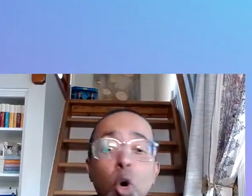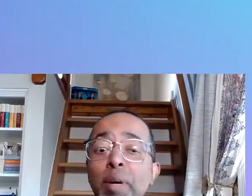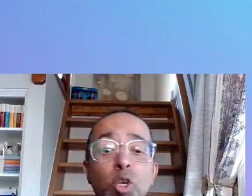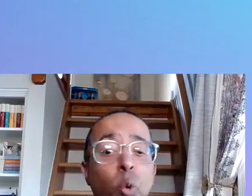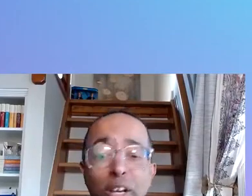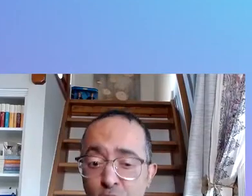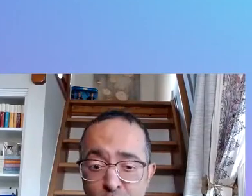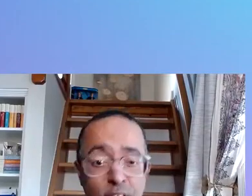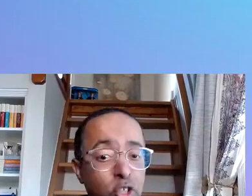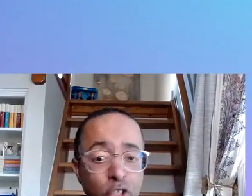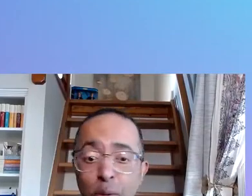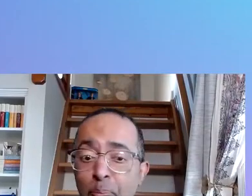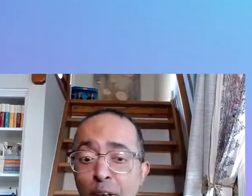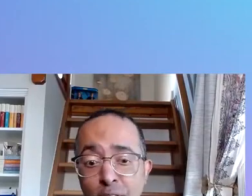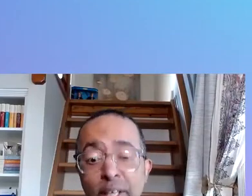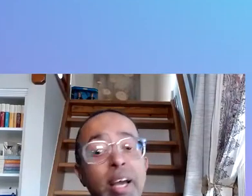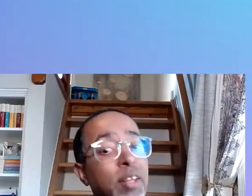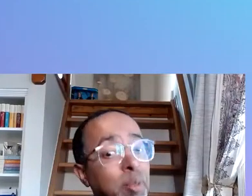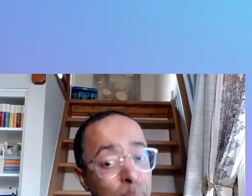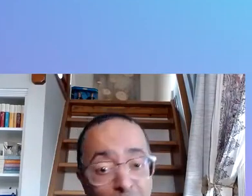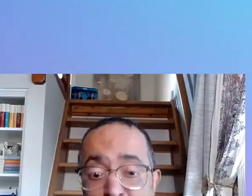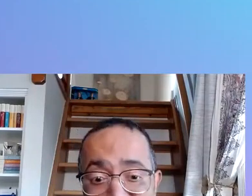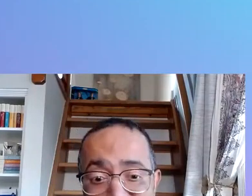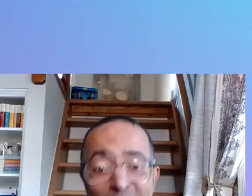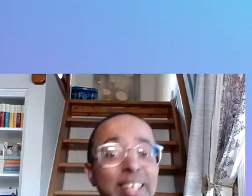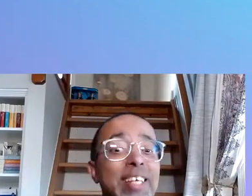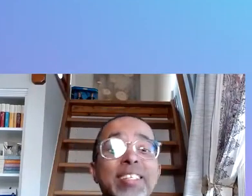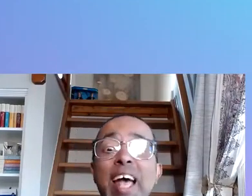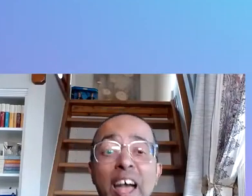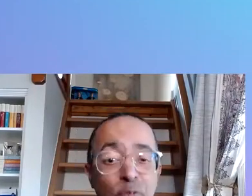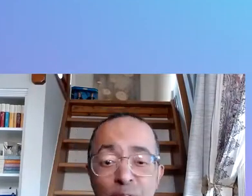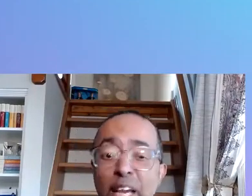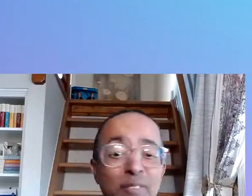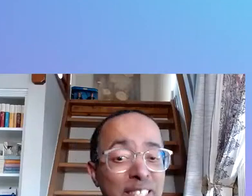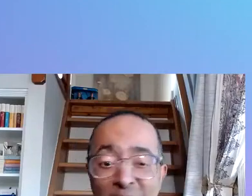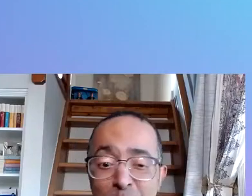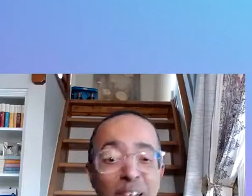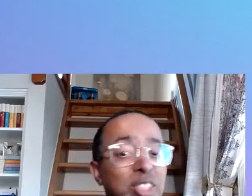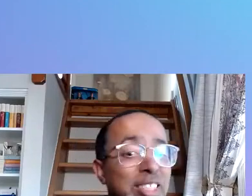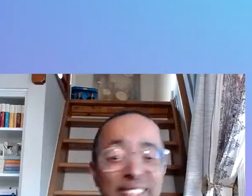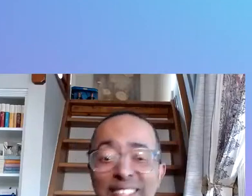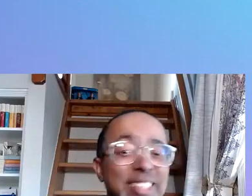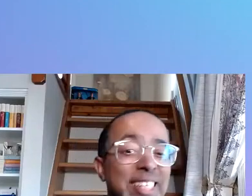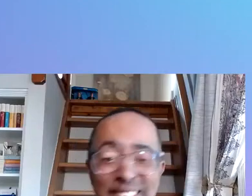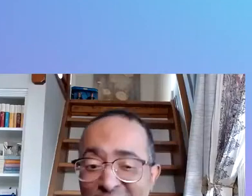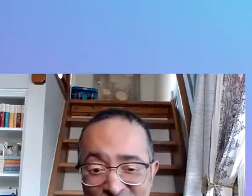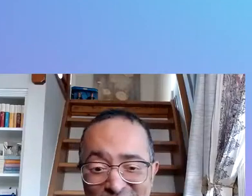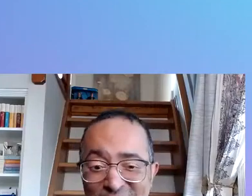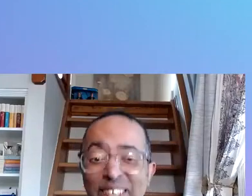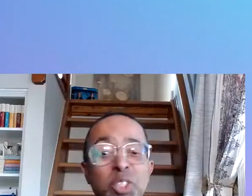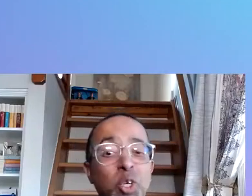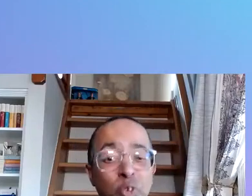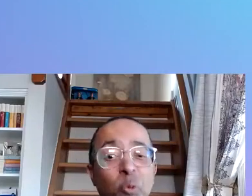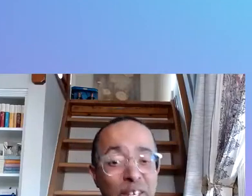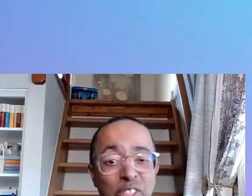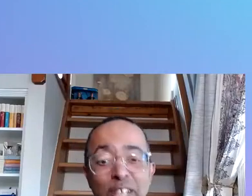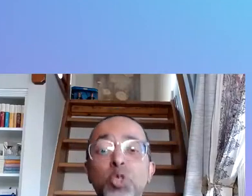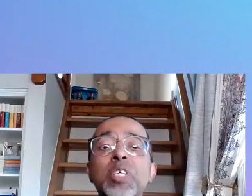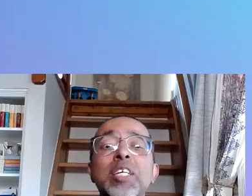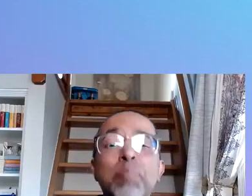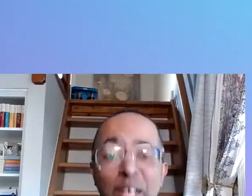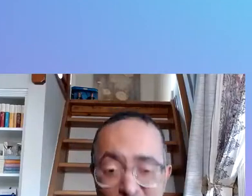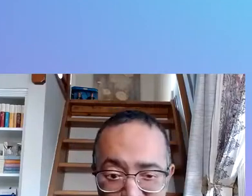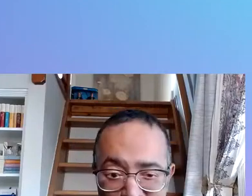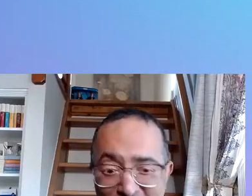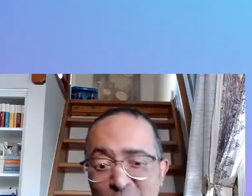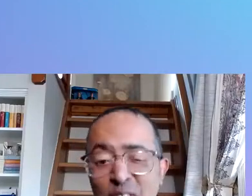template, nobody questions. They just start budgeting. And the budget is everything. If it's not in the budget, it doesn't exist. So if you want change, you